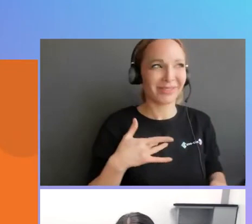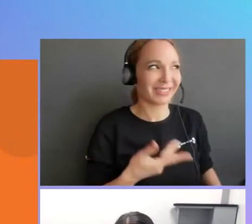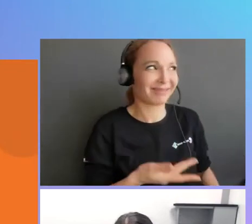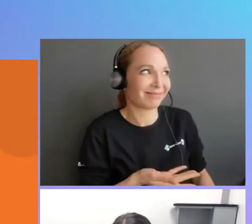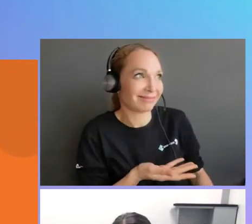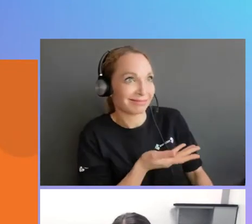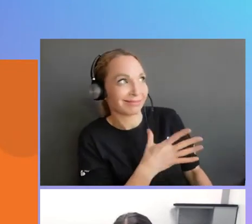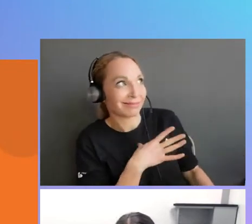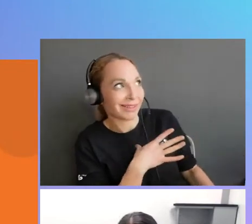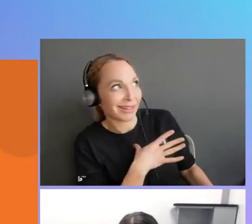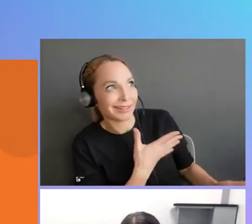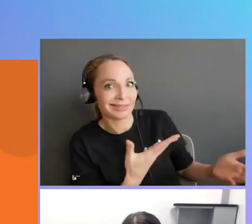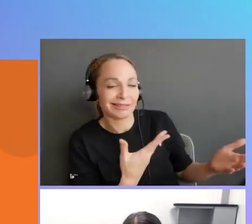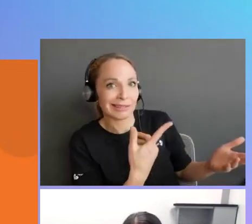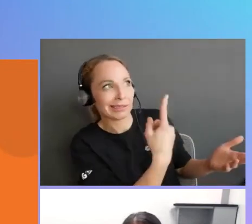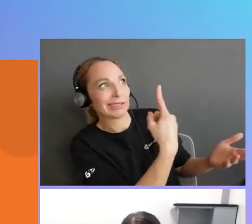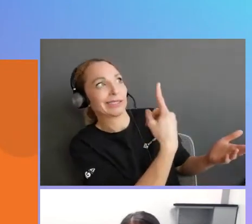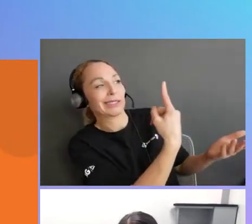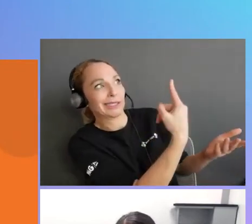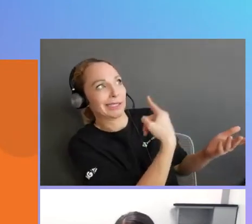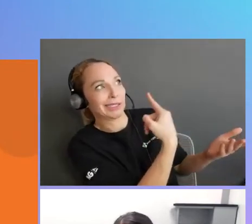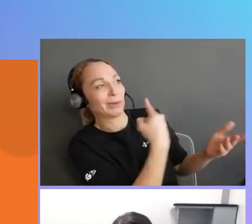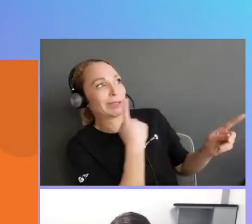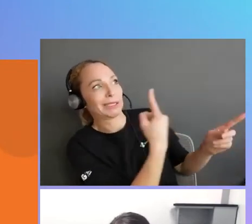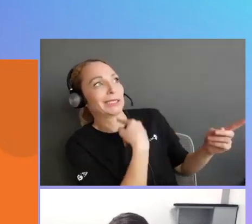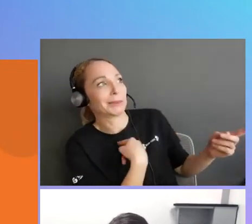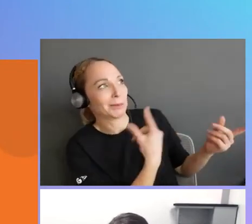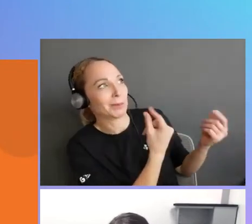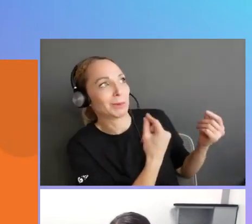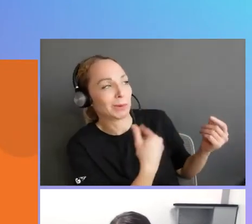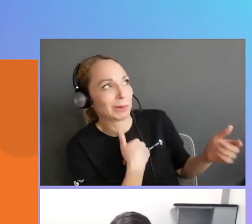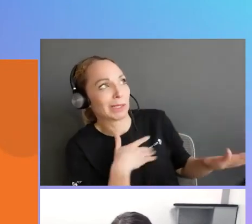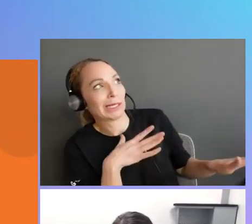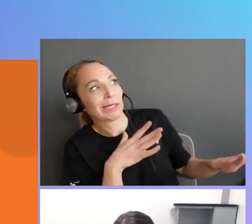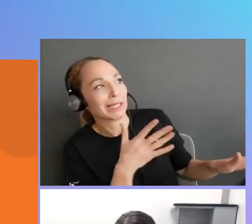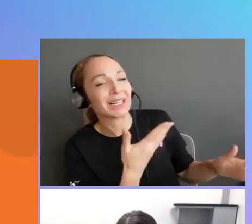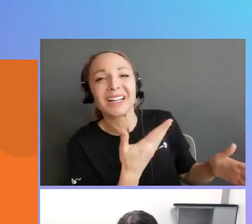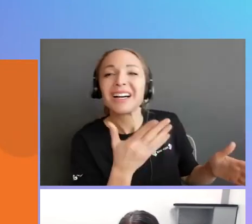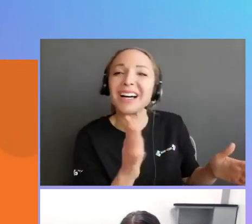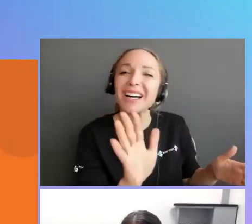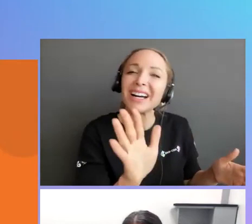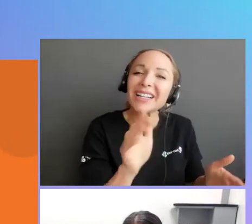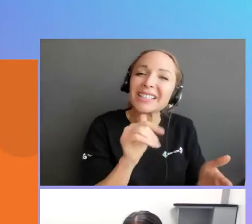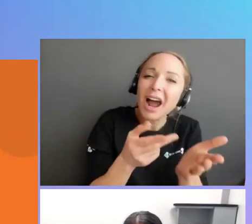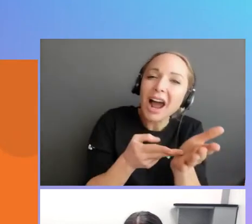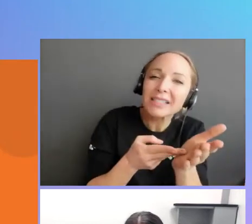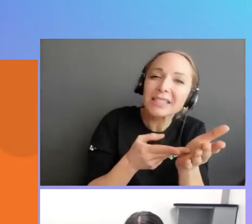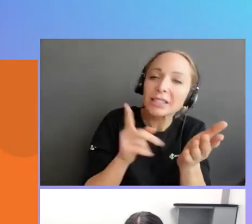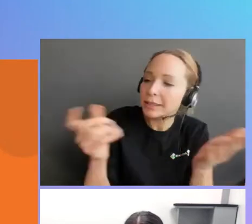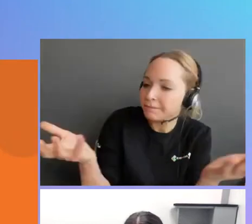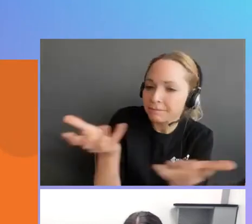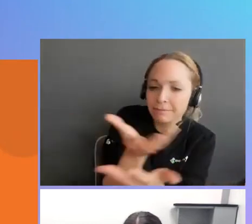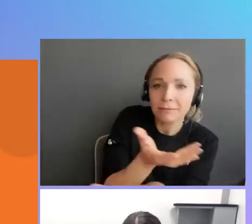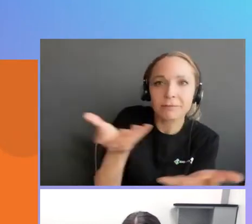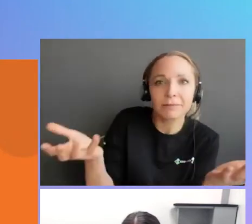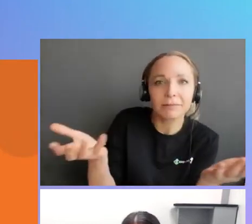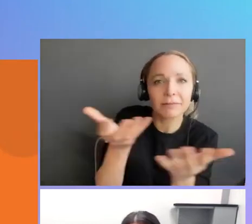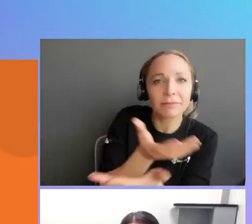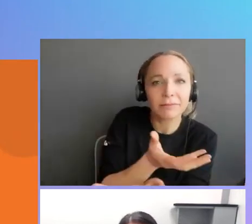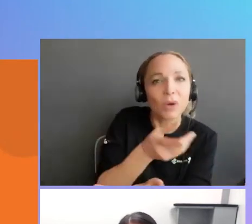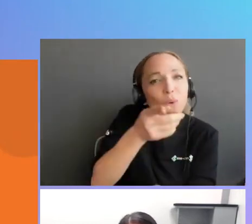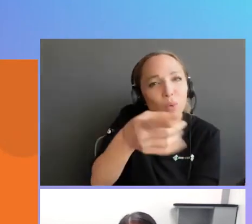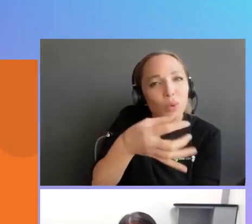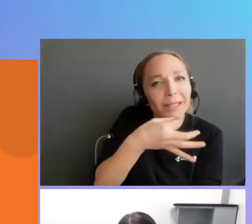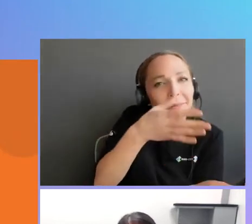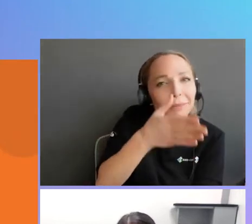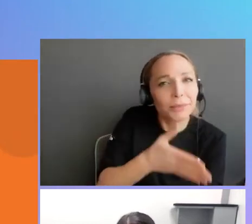you are genuine, then you can teach about your small piece and also let others share their expertise. Then